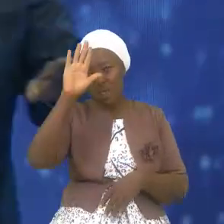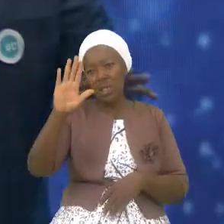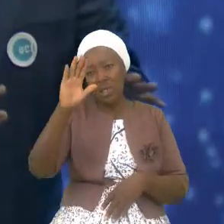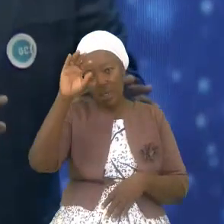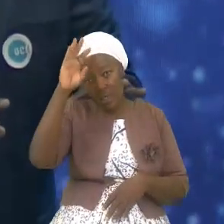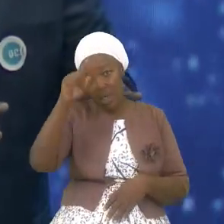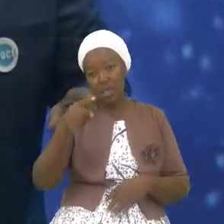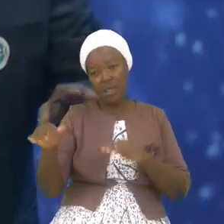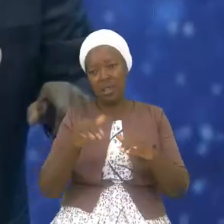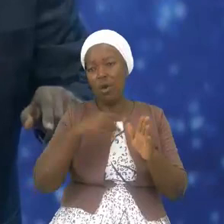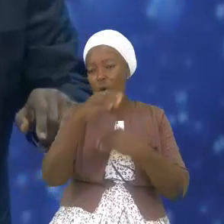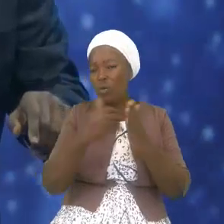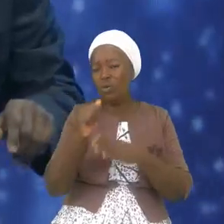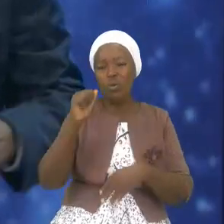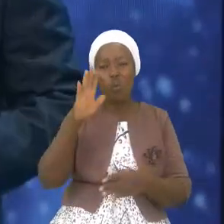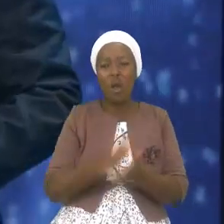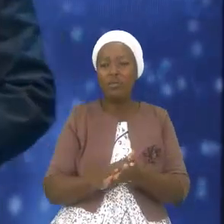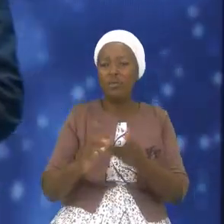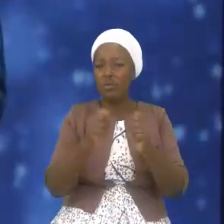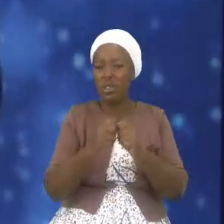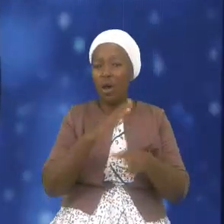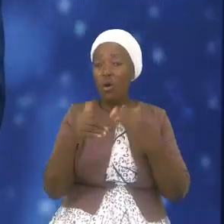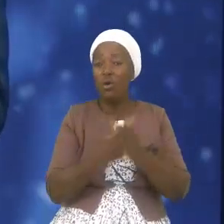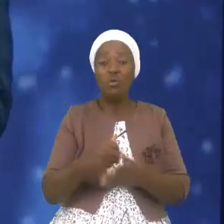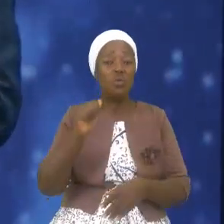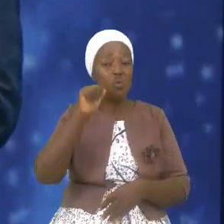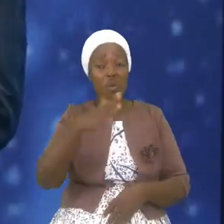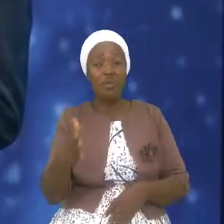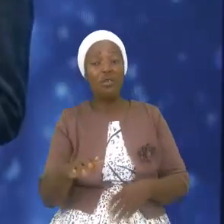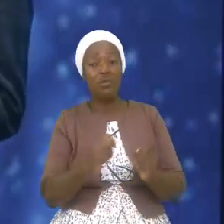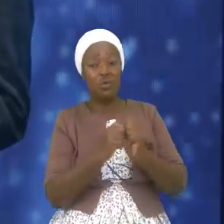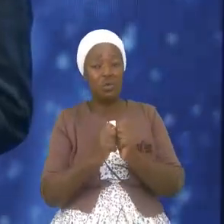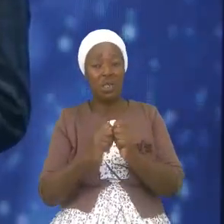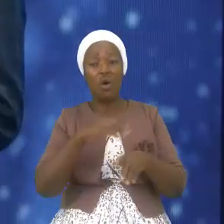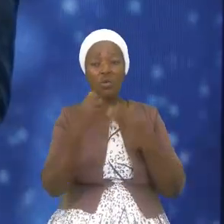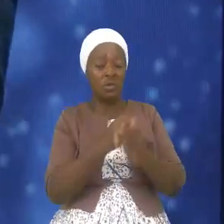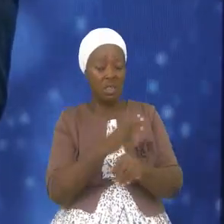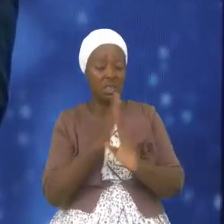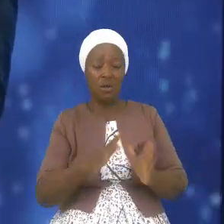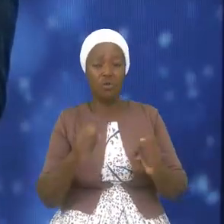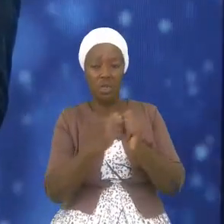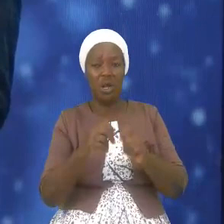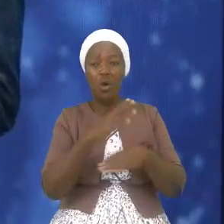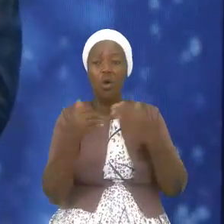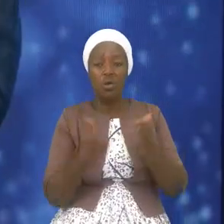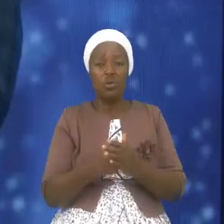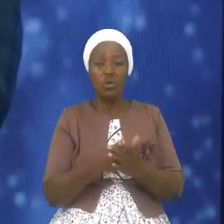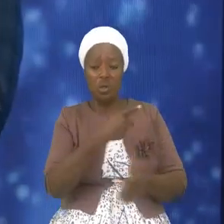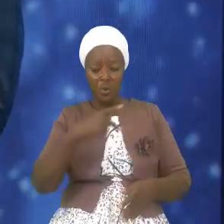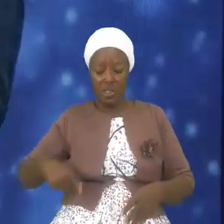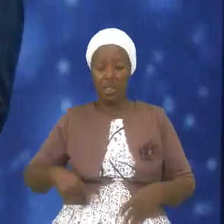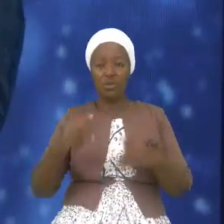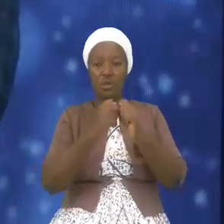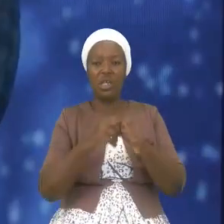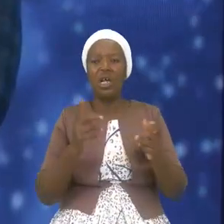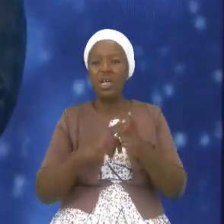counselors together, all those princes together, what he did without even any feeling of guilt,